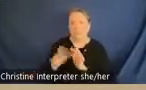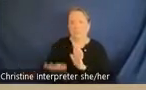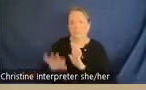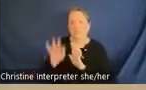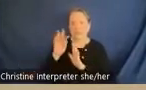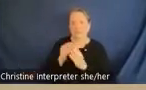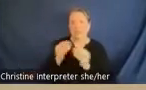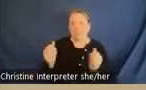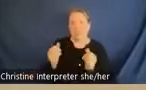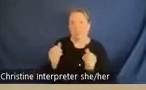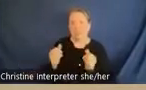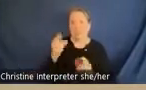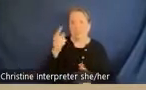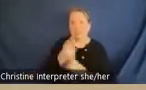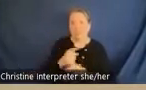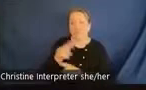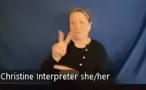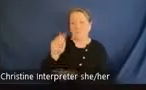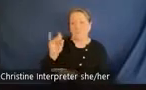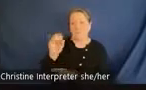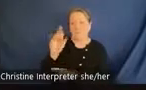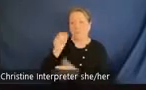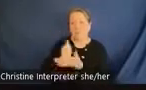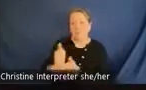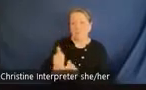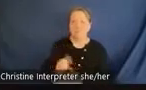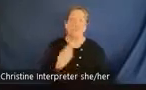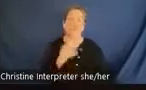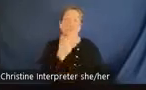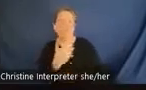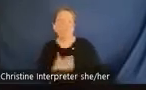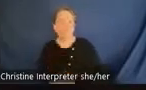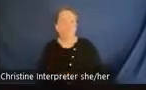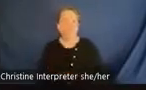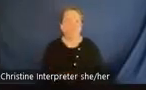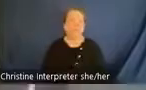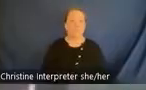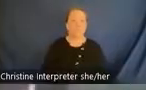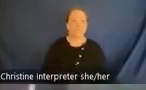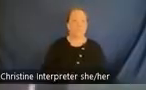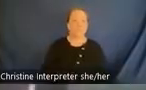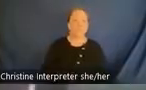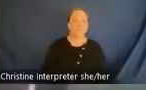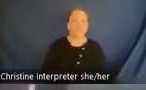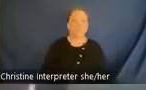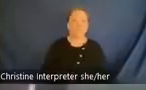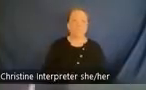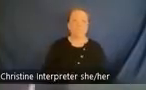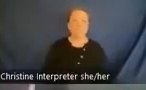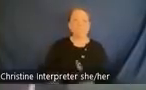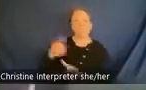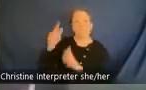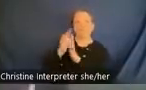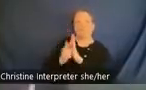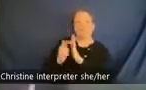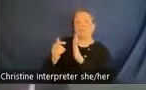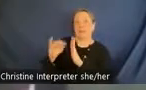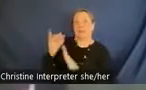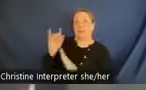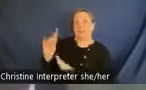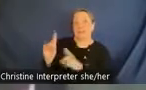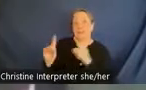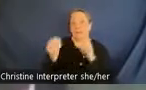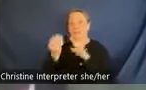the right voucher. All right, thank you. I just add, Jules, that what you've identified is this is not just a